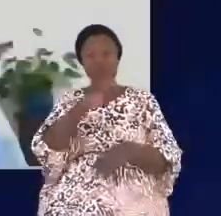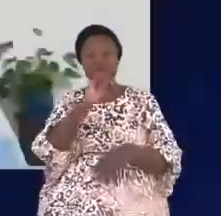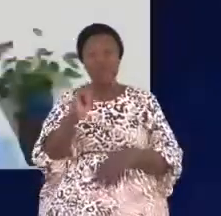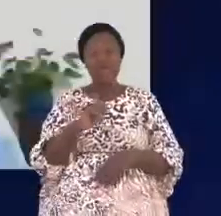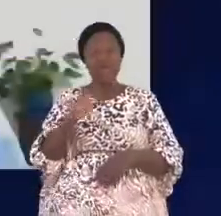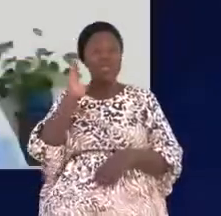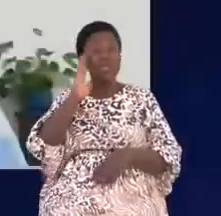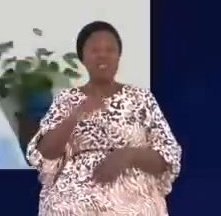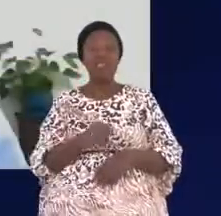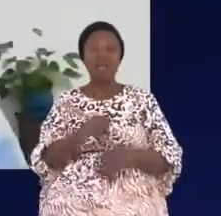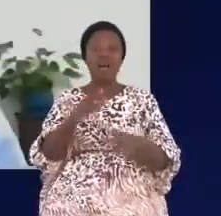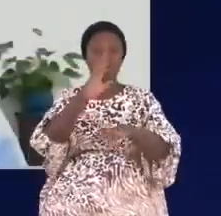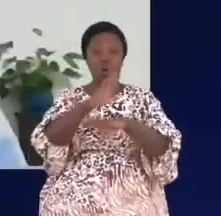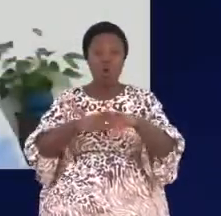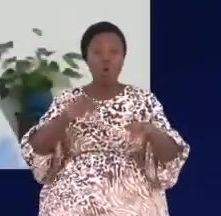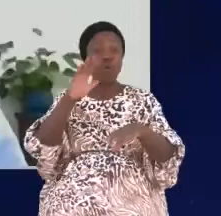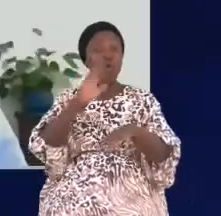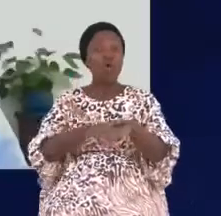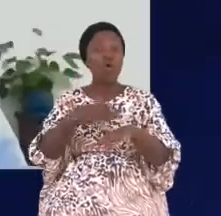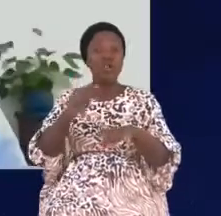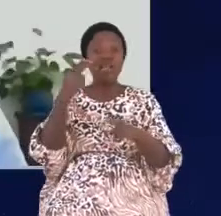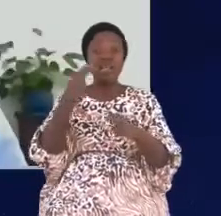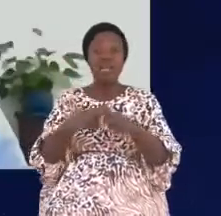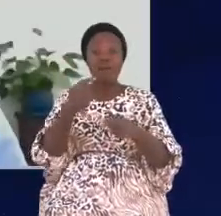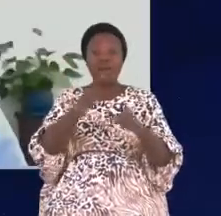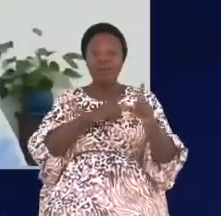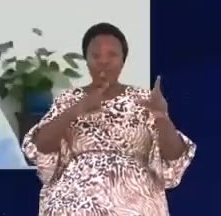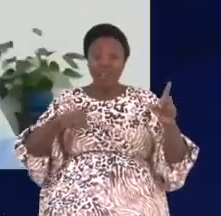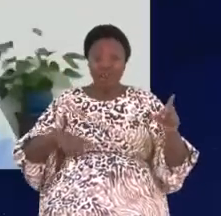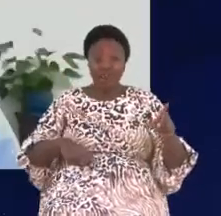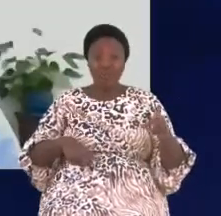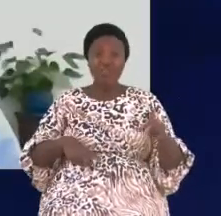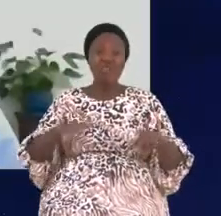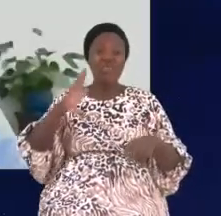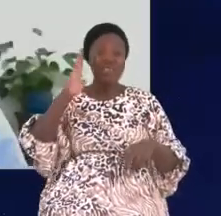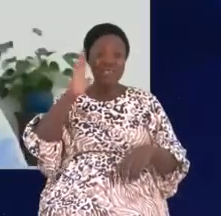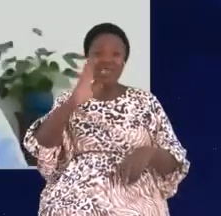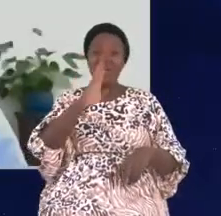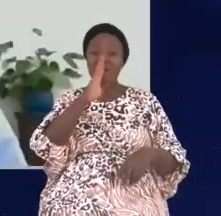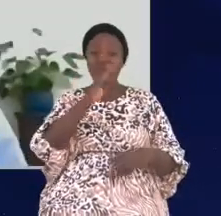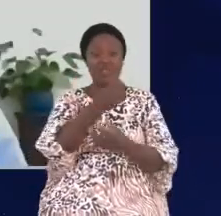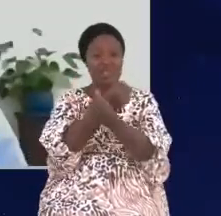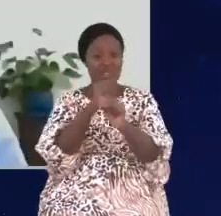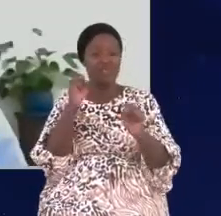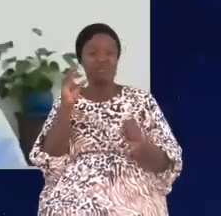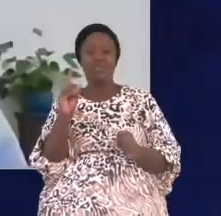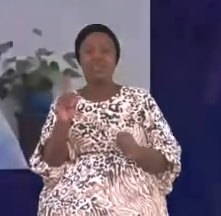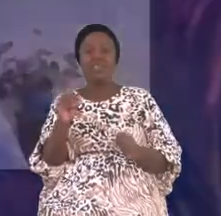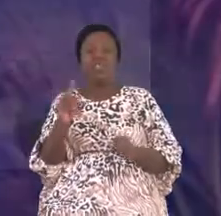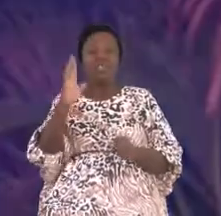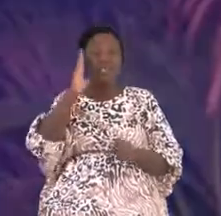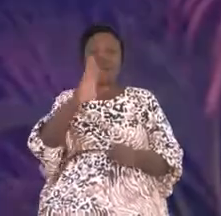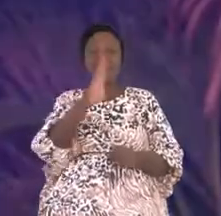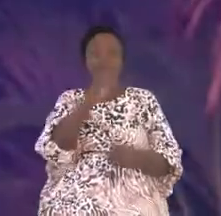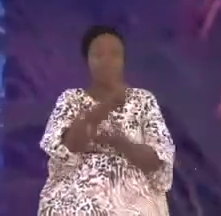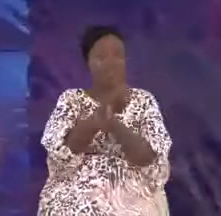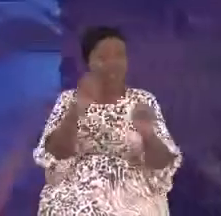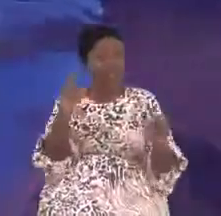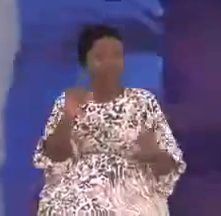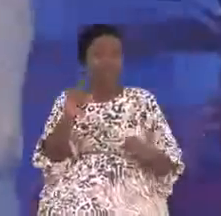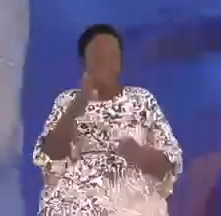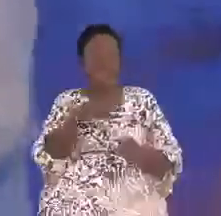shall call on the name of the lord shall be saved shall be saved and